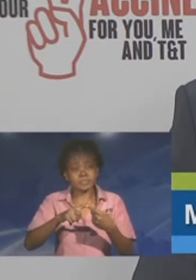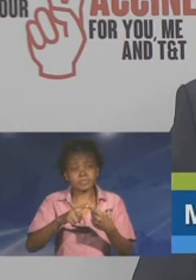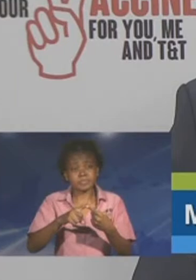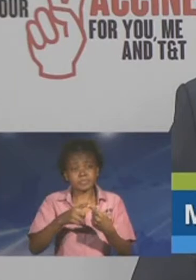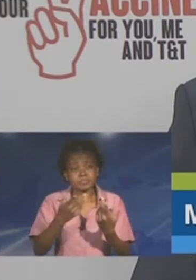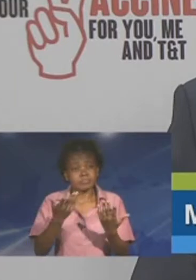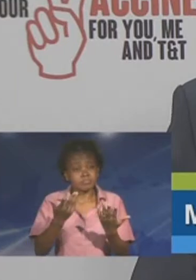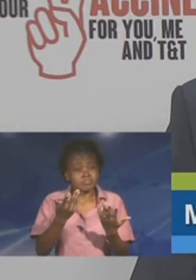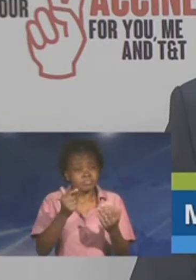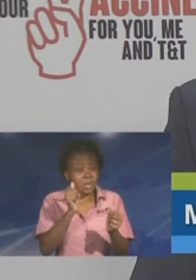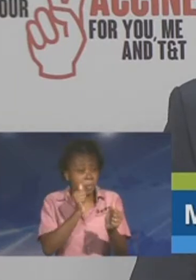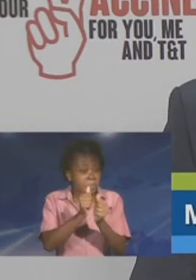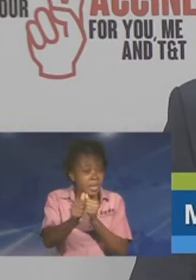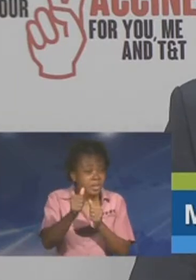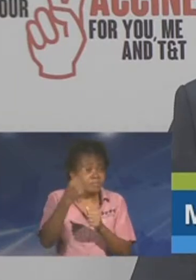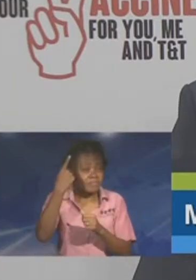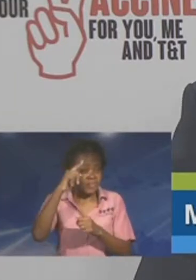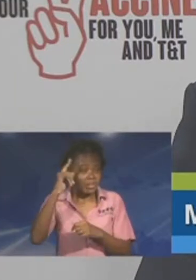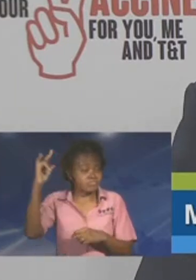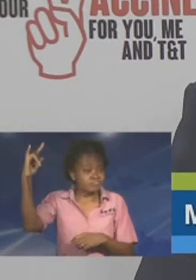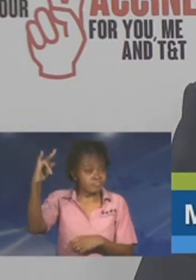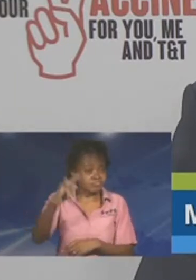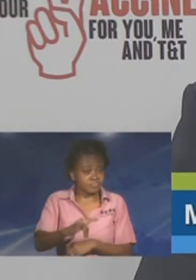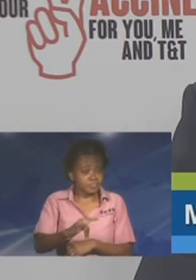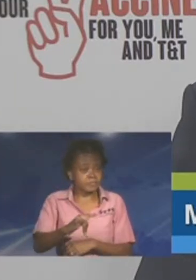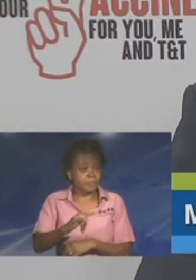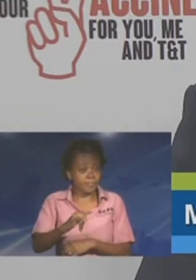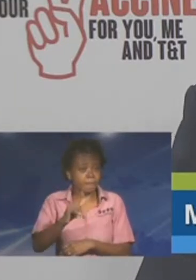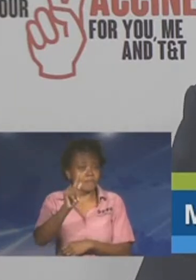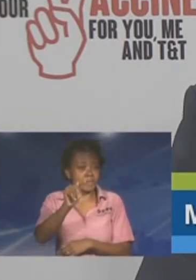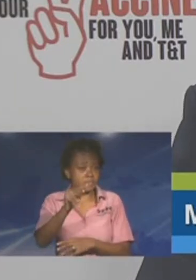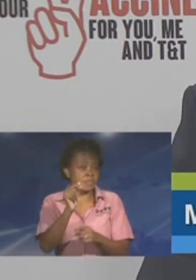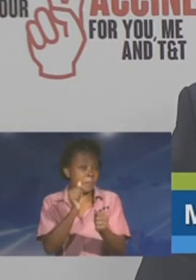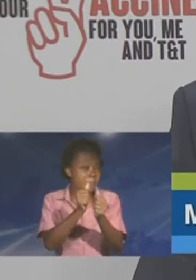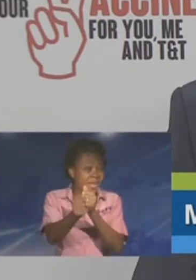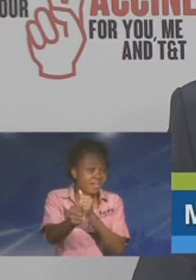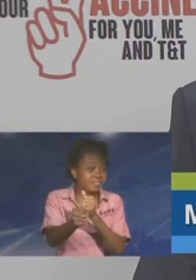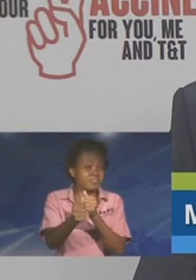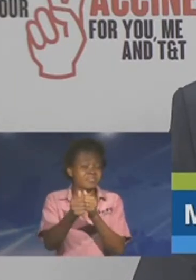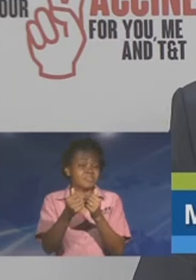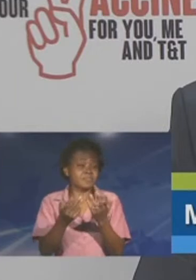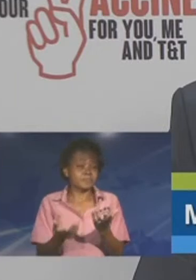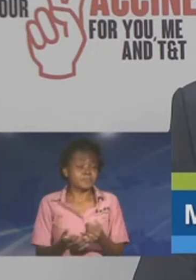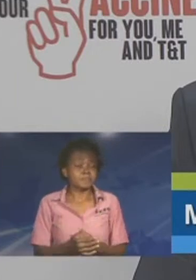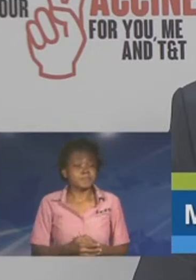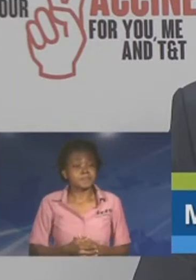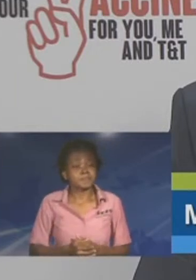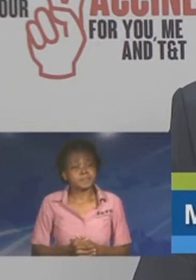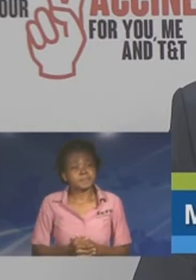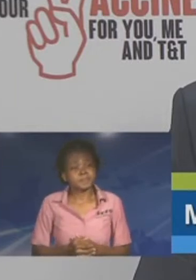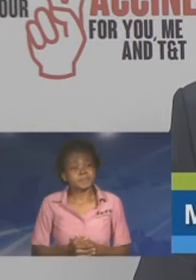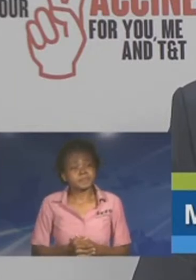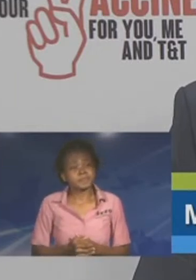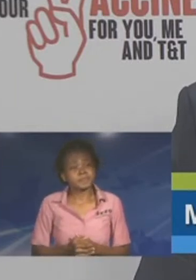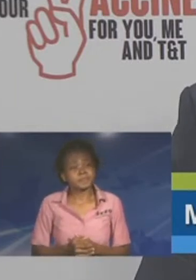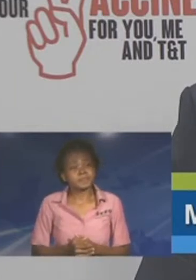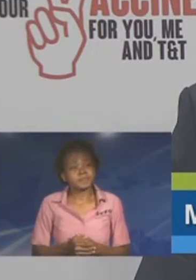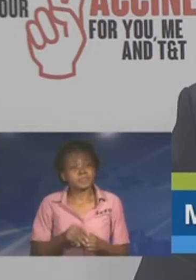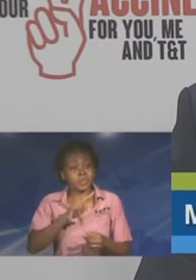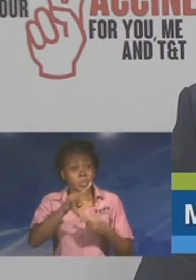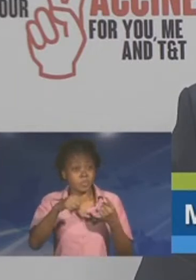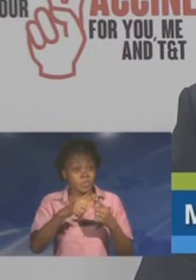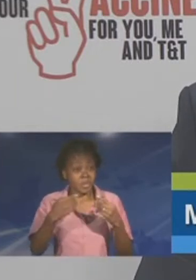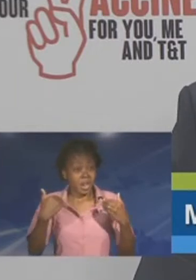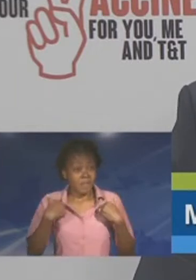vaccination. We monitored after those two large mass events, one in Brian Lara Stadium and one in